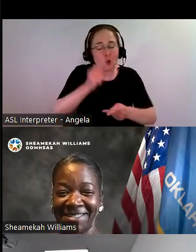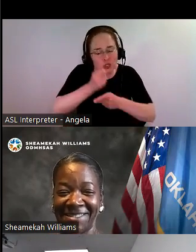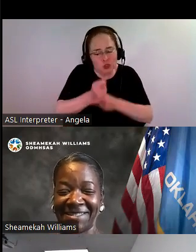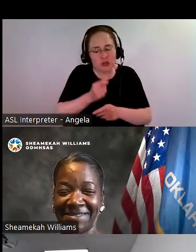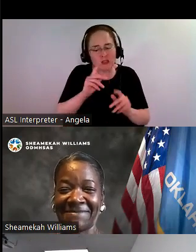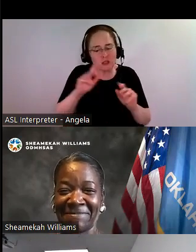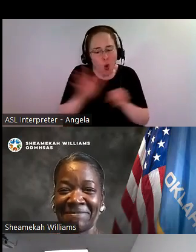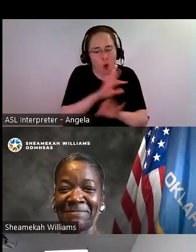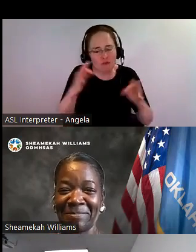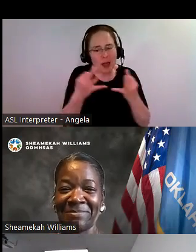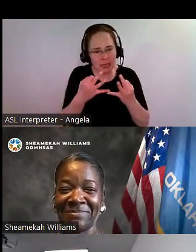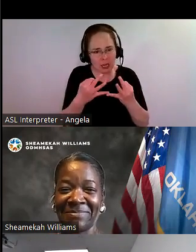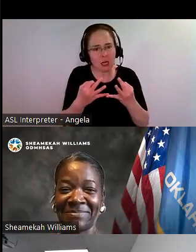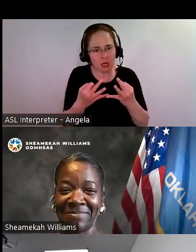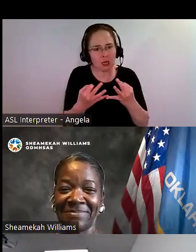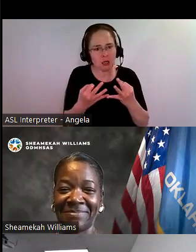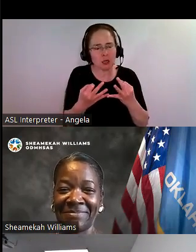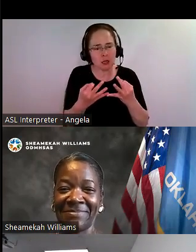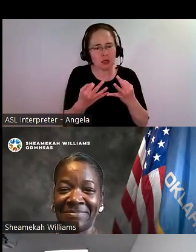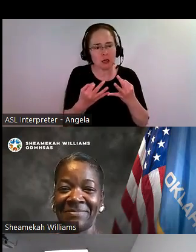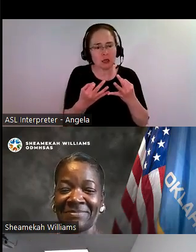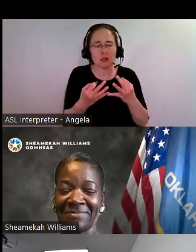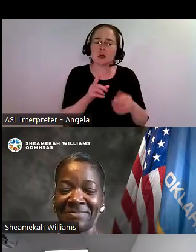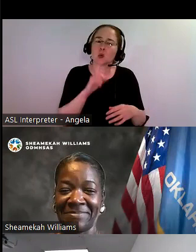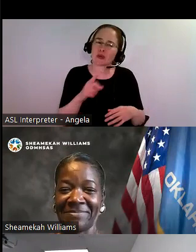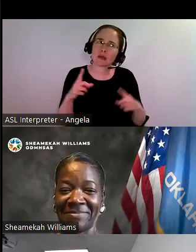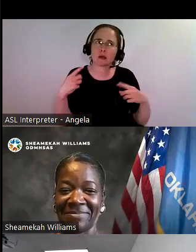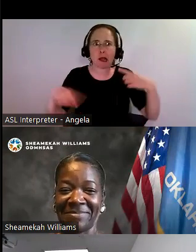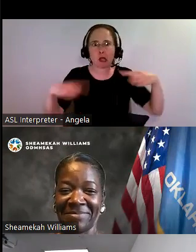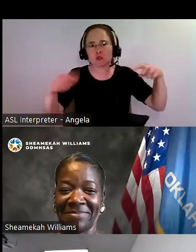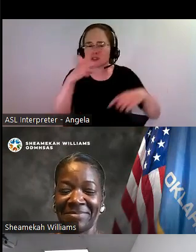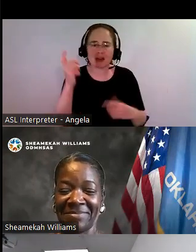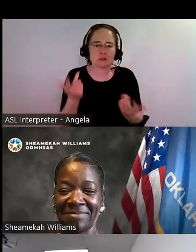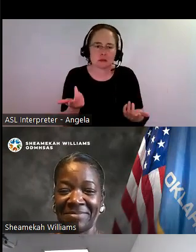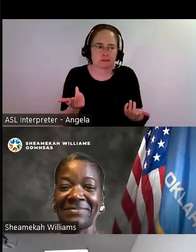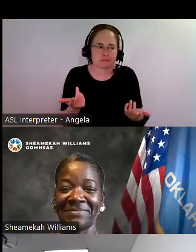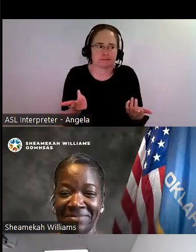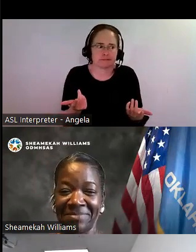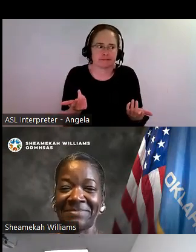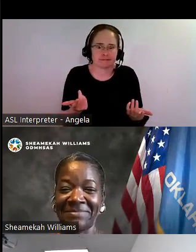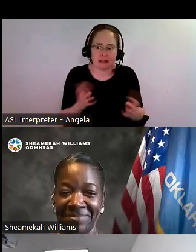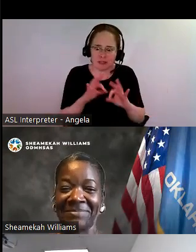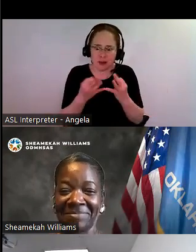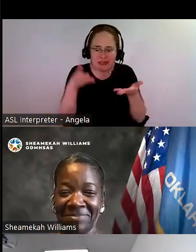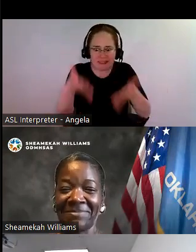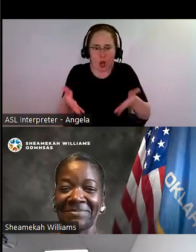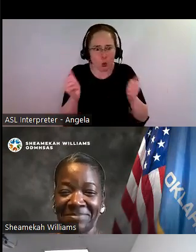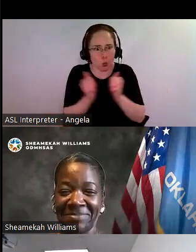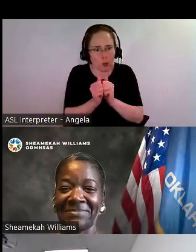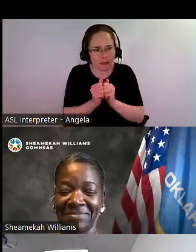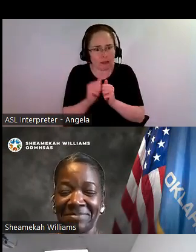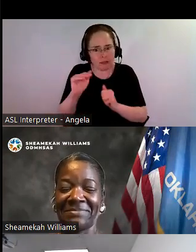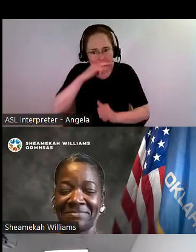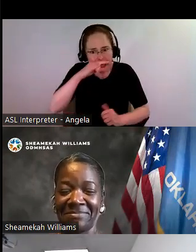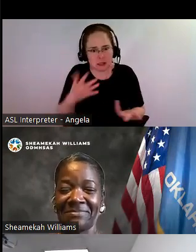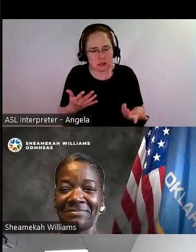families. And really, it's kind of controversial because it's non-negotiable. The family is going to be there with their kids,